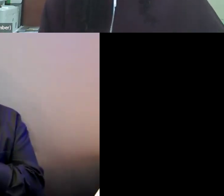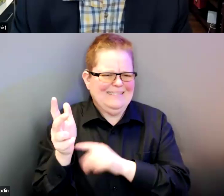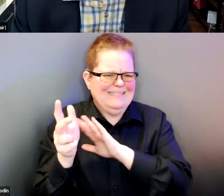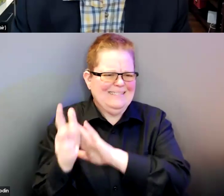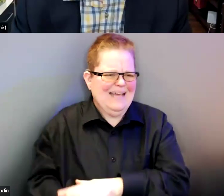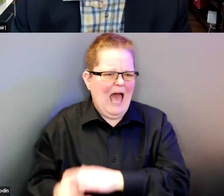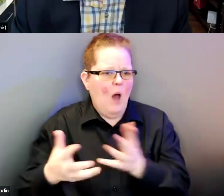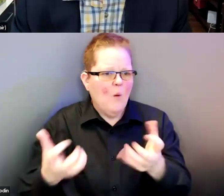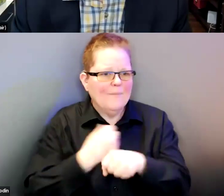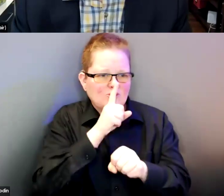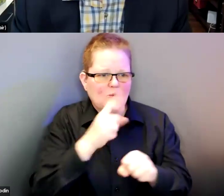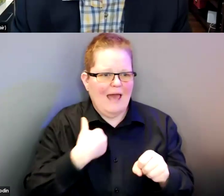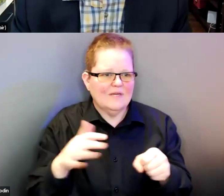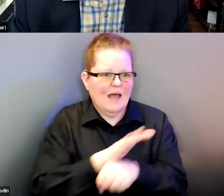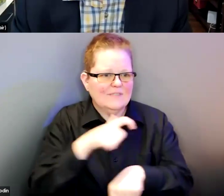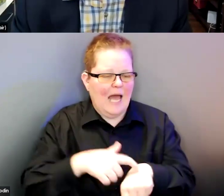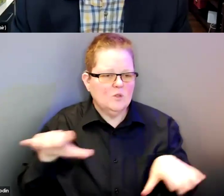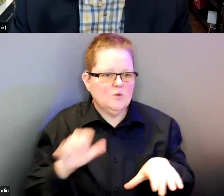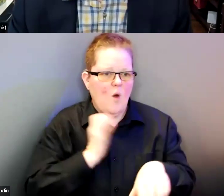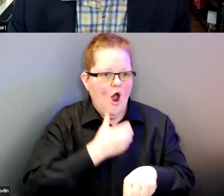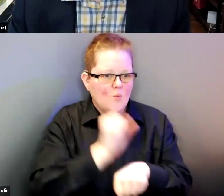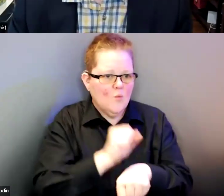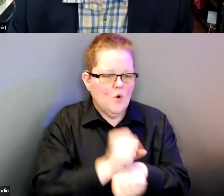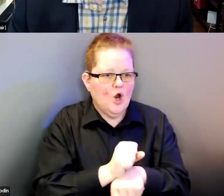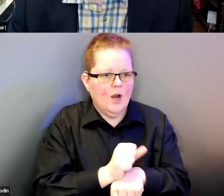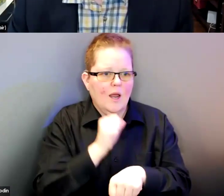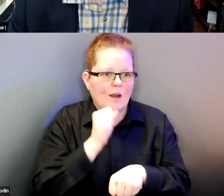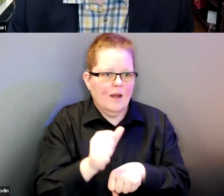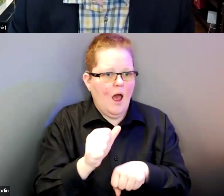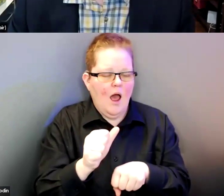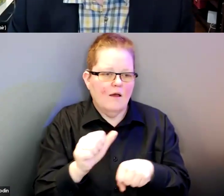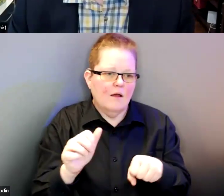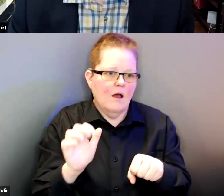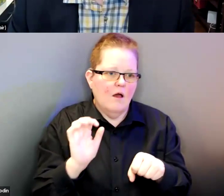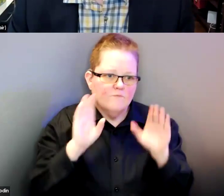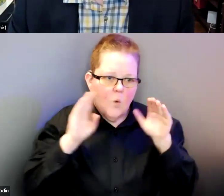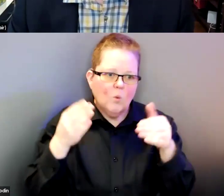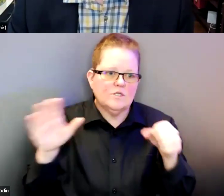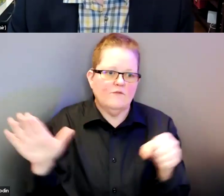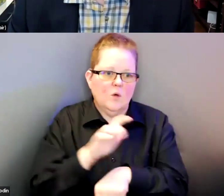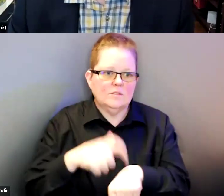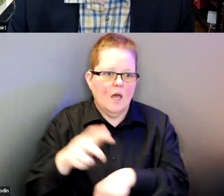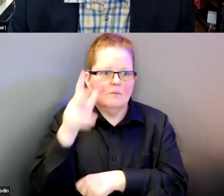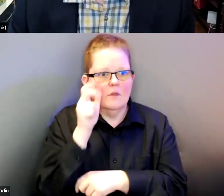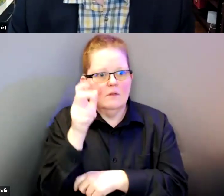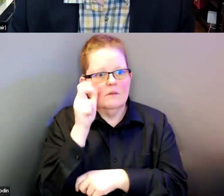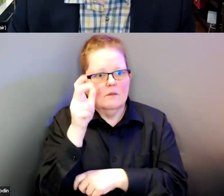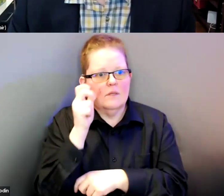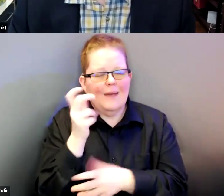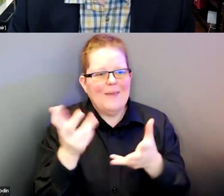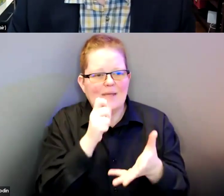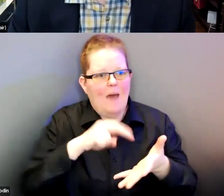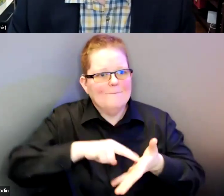to do our work and are not spending time on things that I think may not be meaningful.